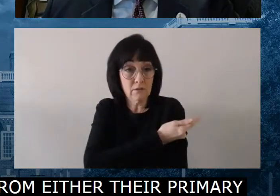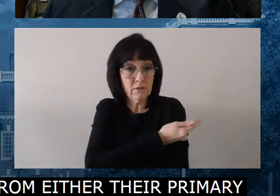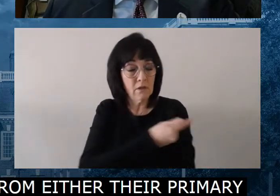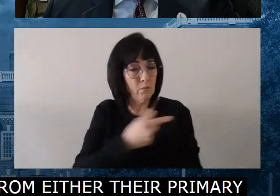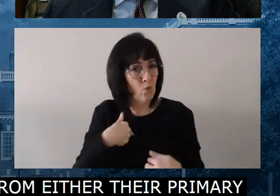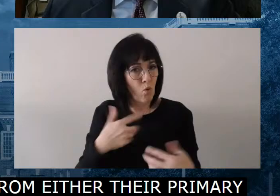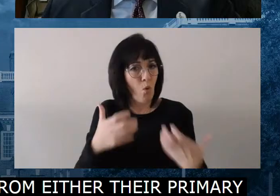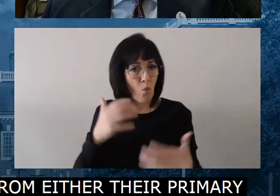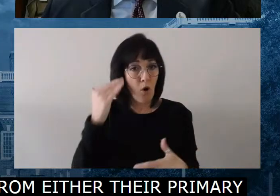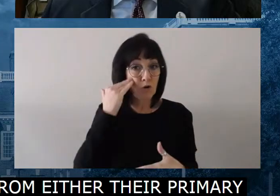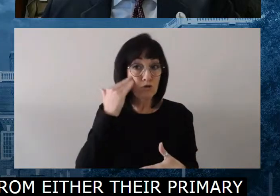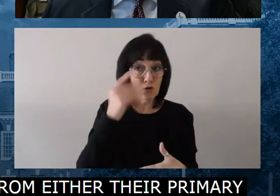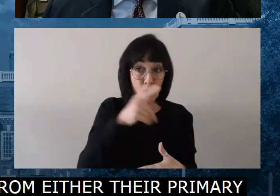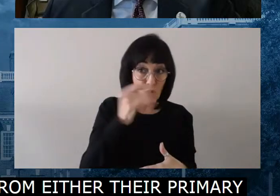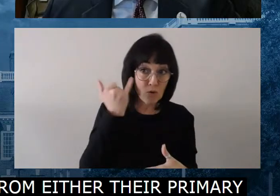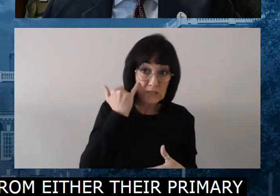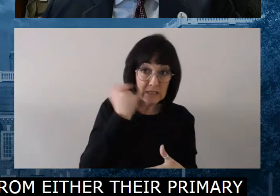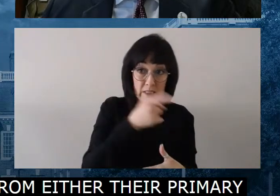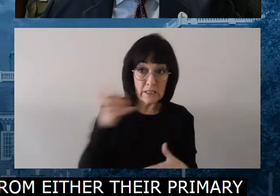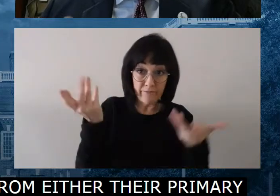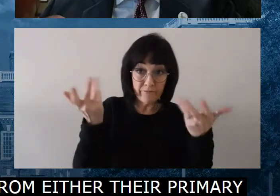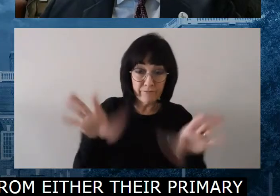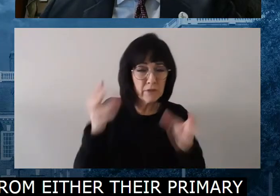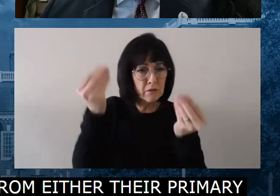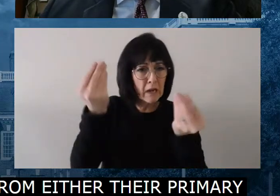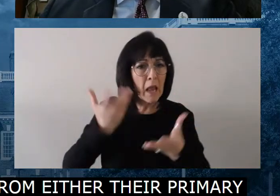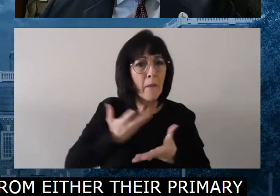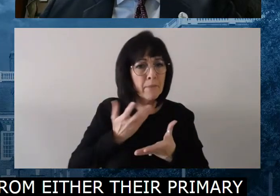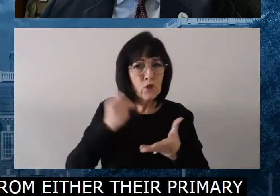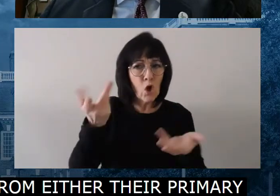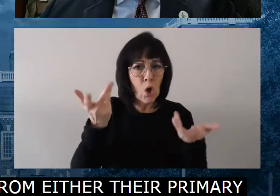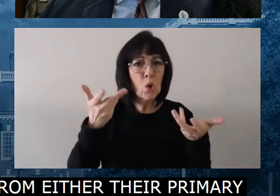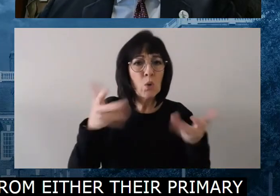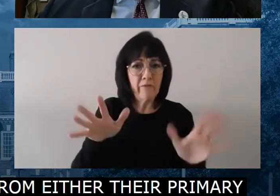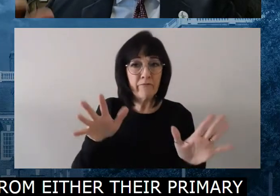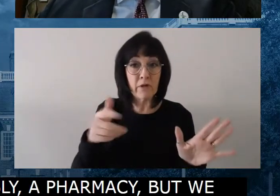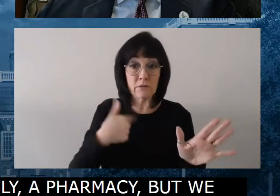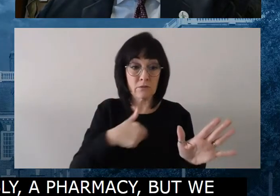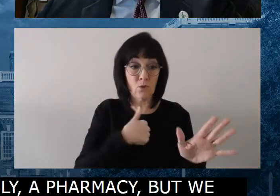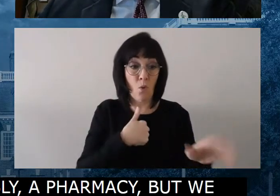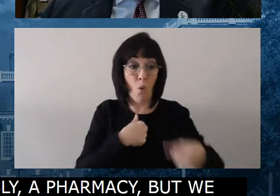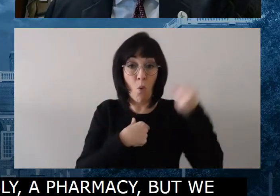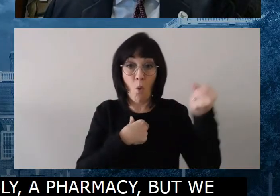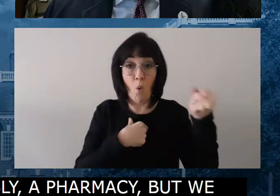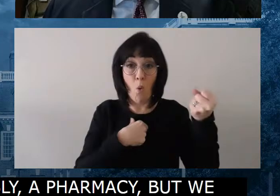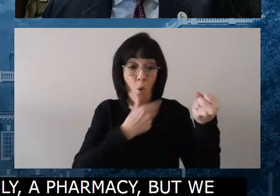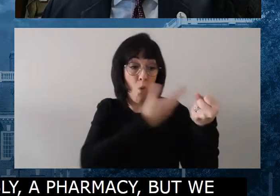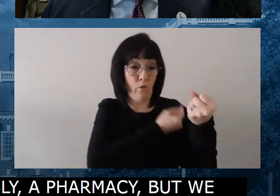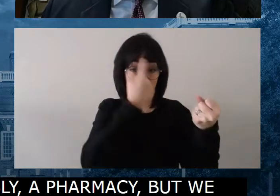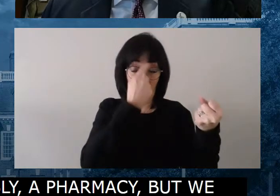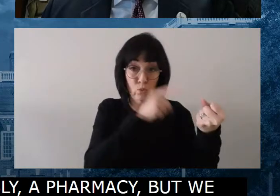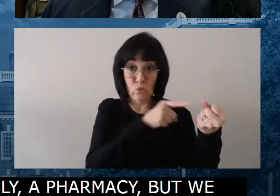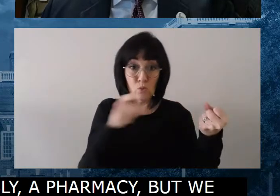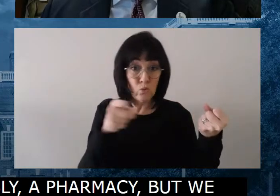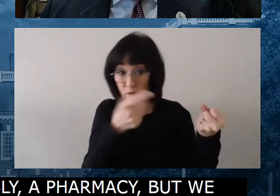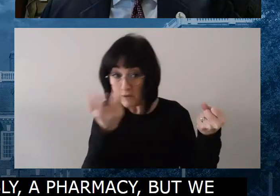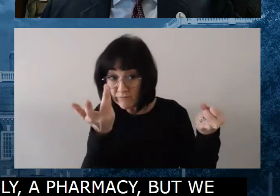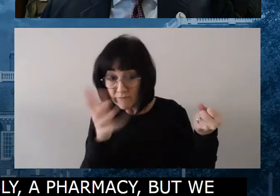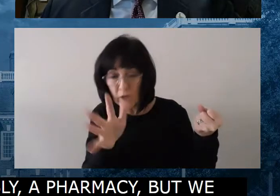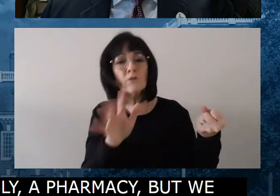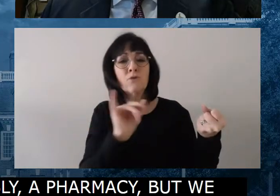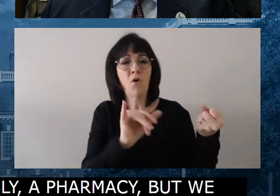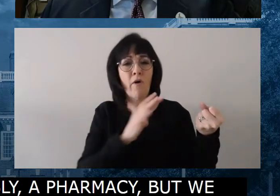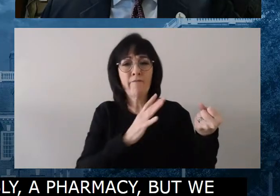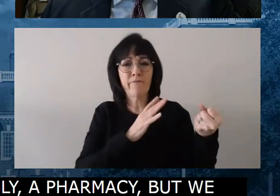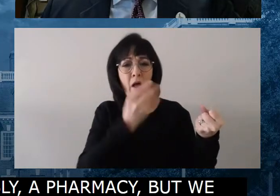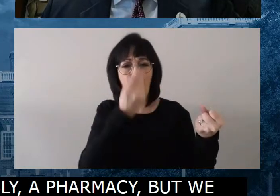ample opportunity to everybody to get a dose. So we kind of said, even though pharmacies are going 50 and over, we're going to email out all those individuals